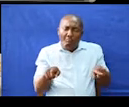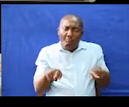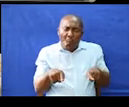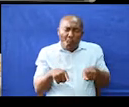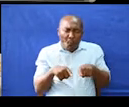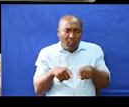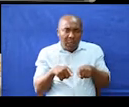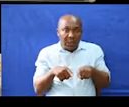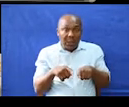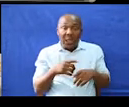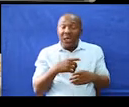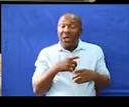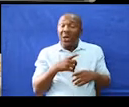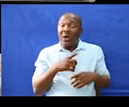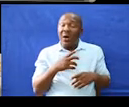who